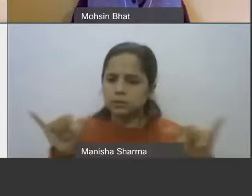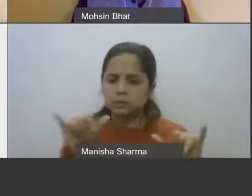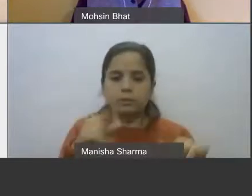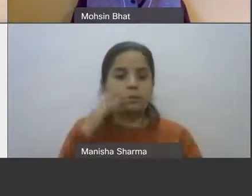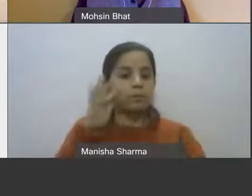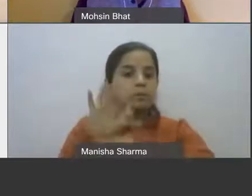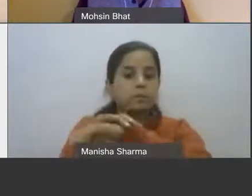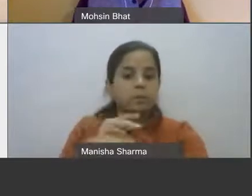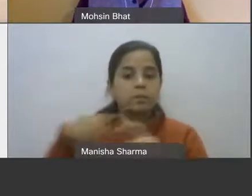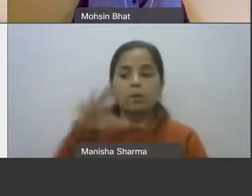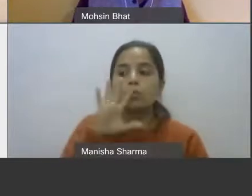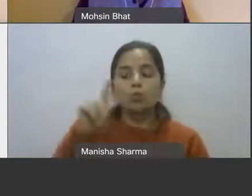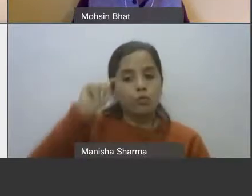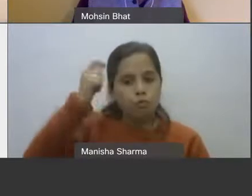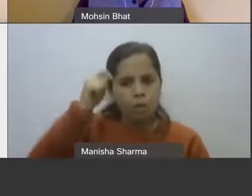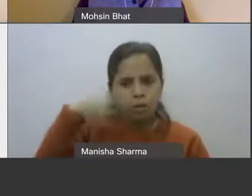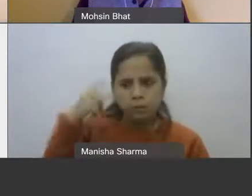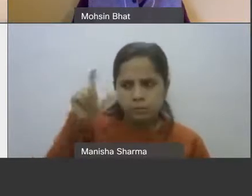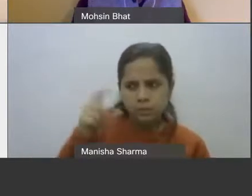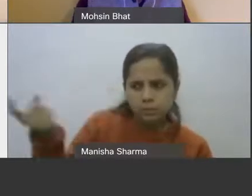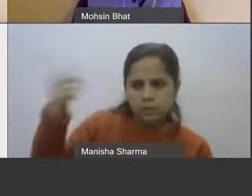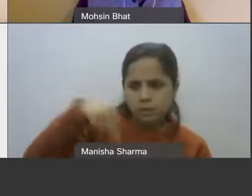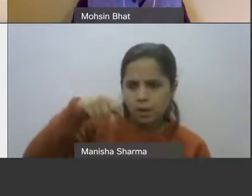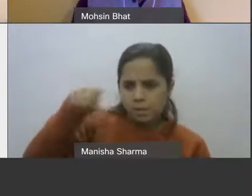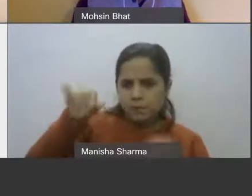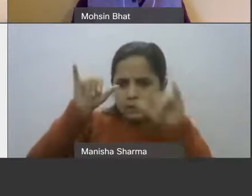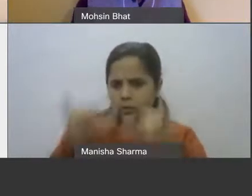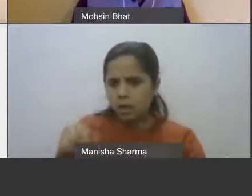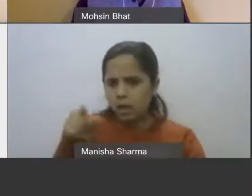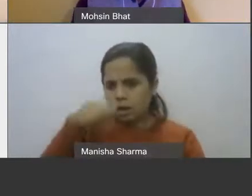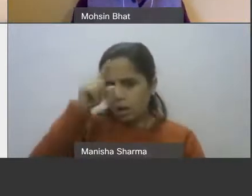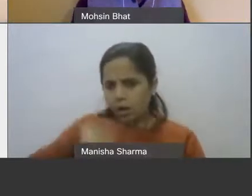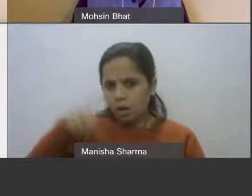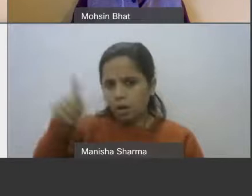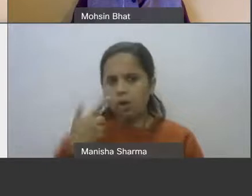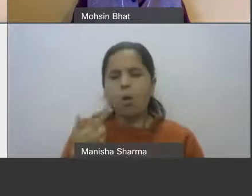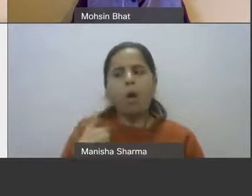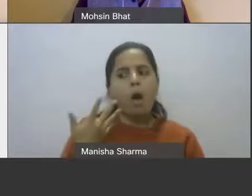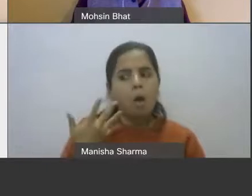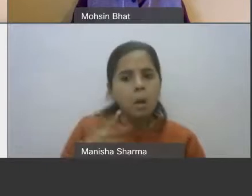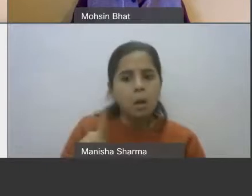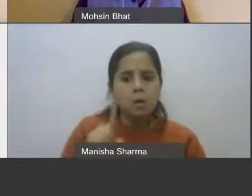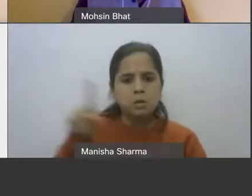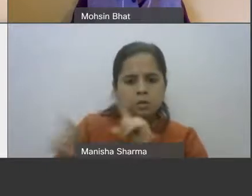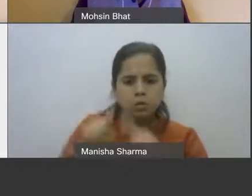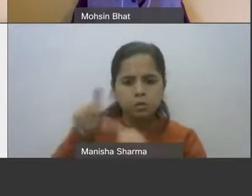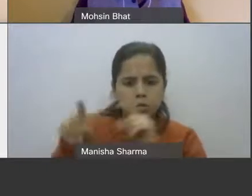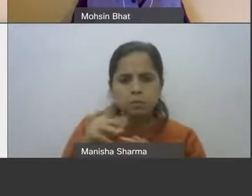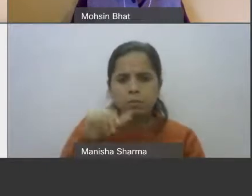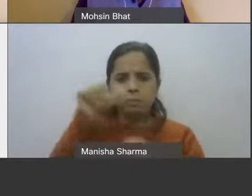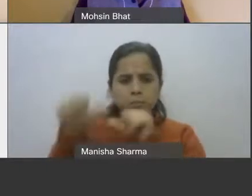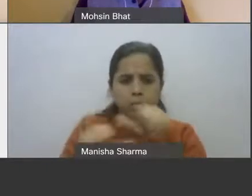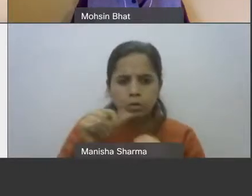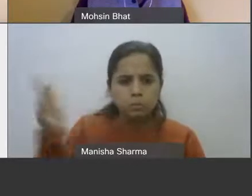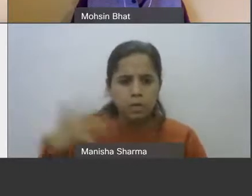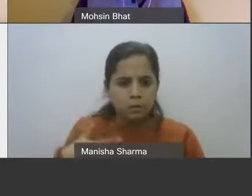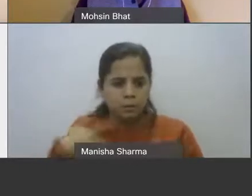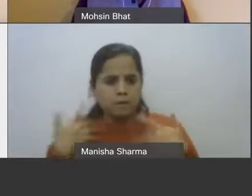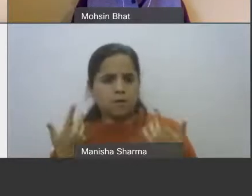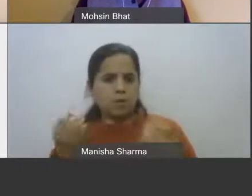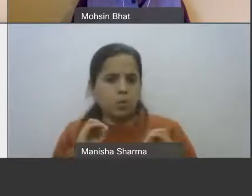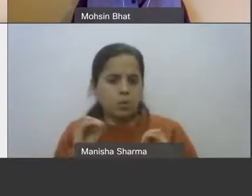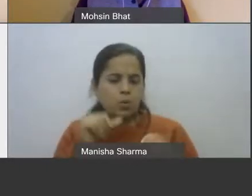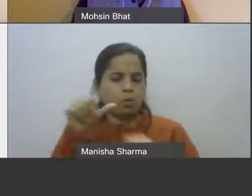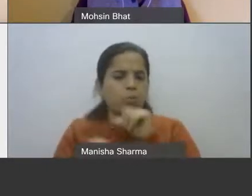identifying suspected foreigners and subjecting them to these rather objectionable procedures, objectionable because of lack of due